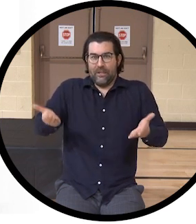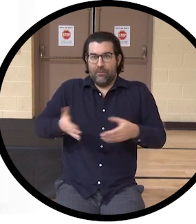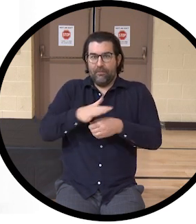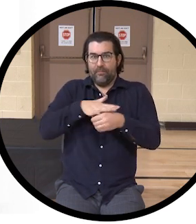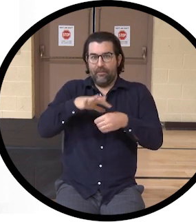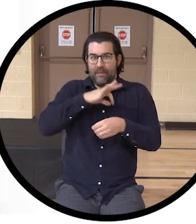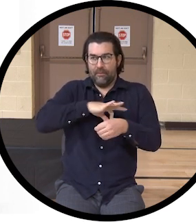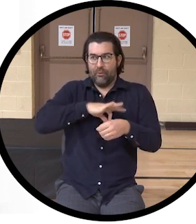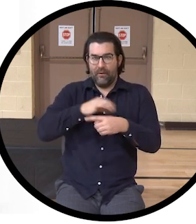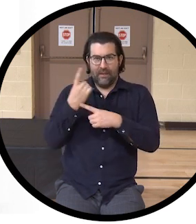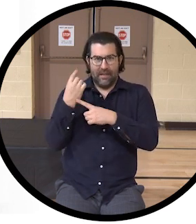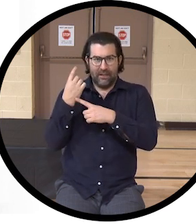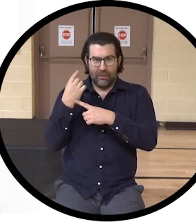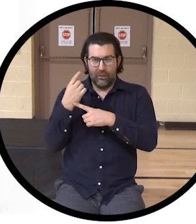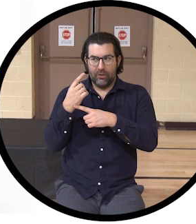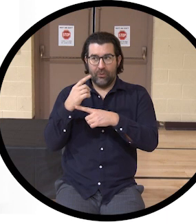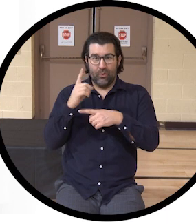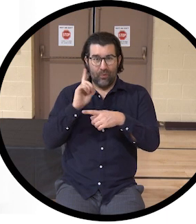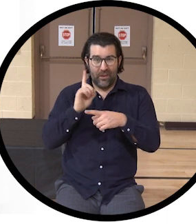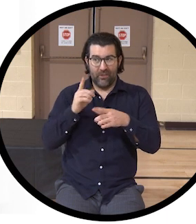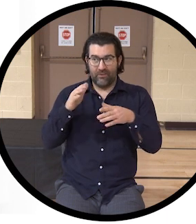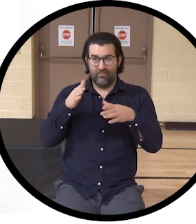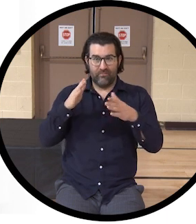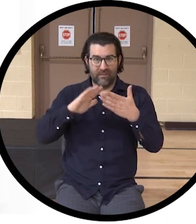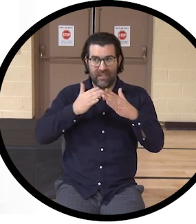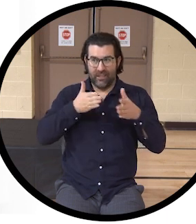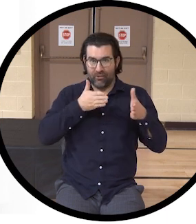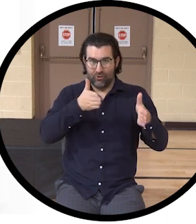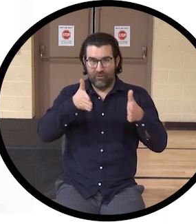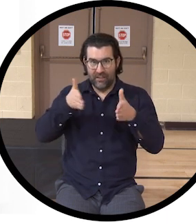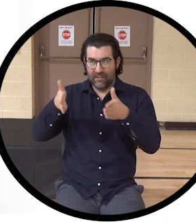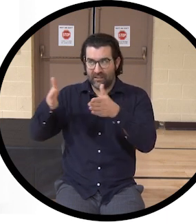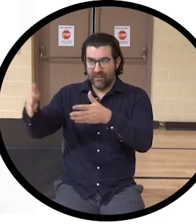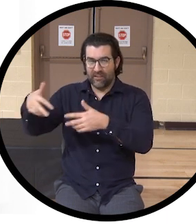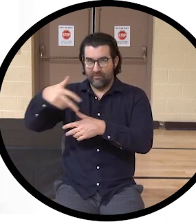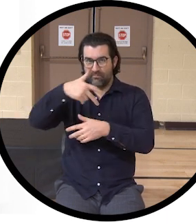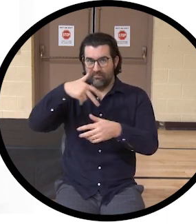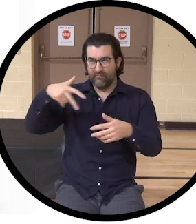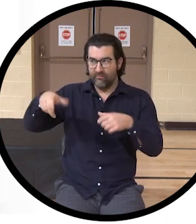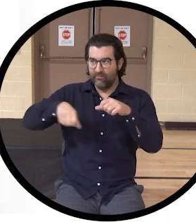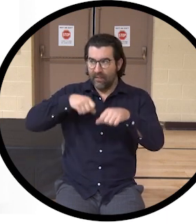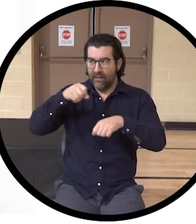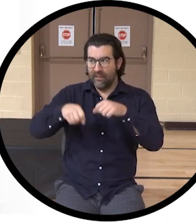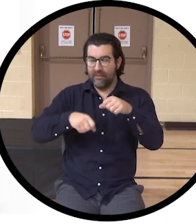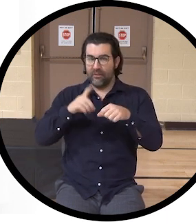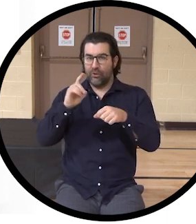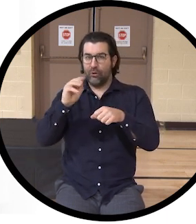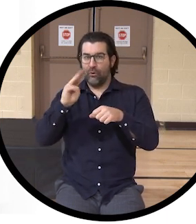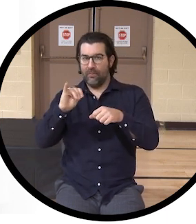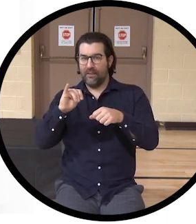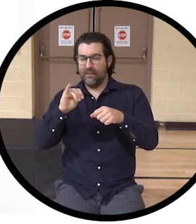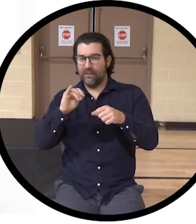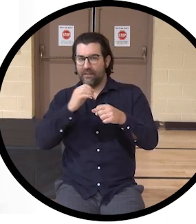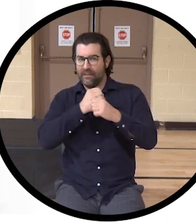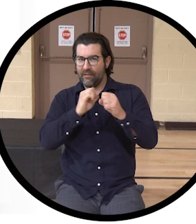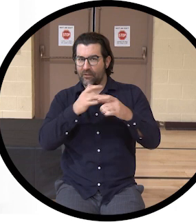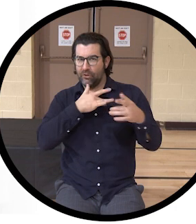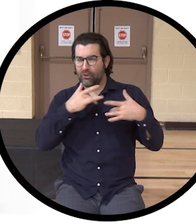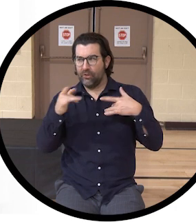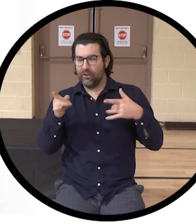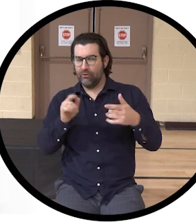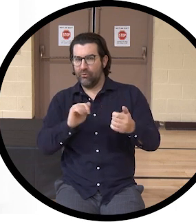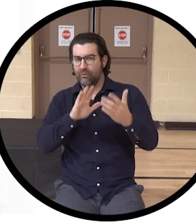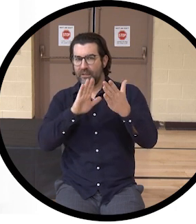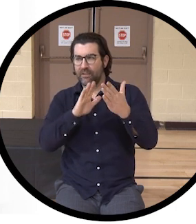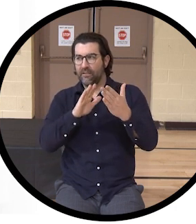year. And DOMI is really trying to take a chunk out of addressing those safety concerns, which is why we're starting